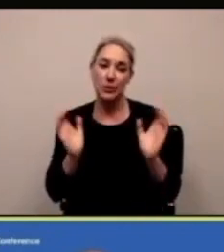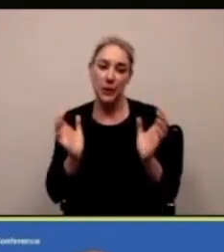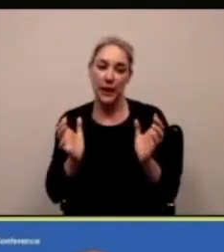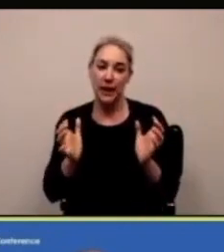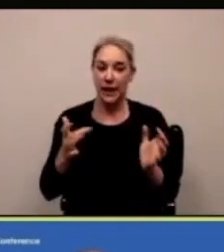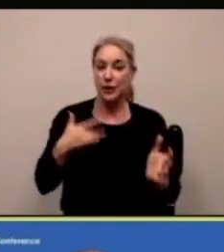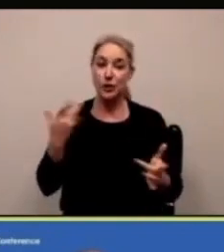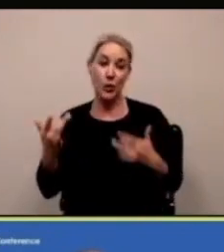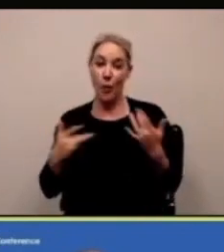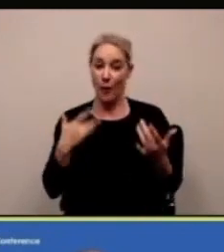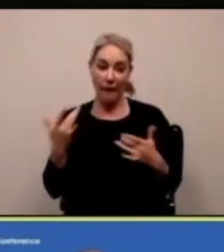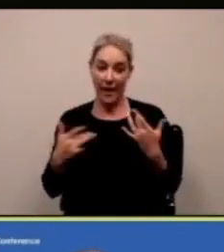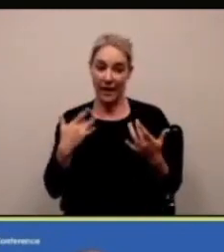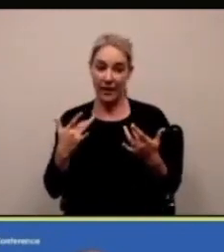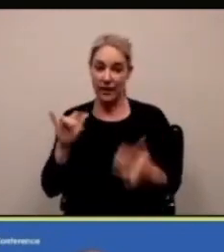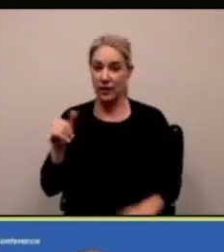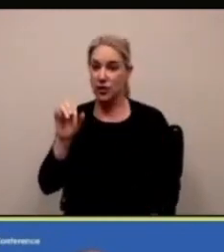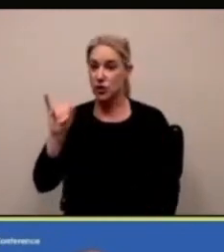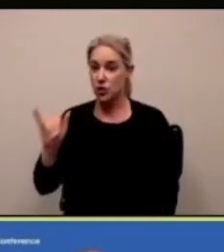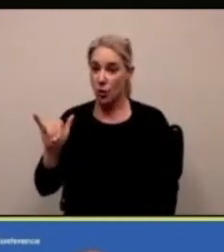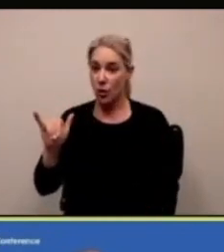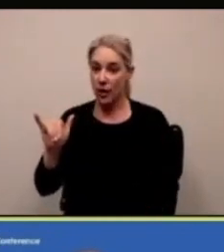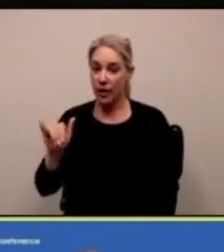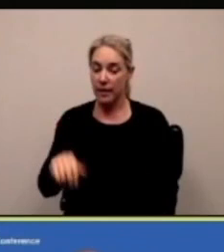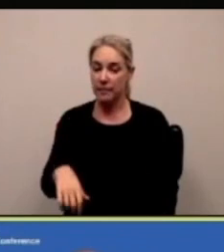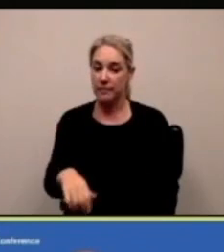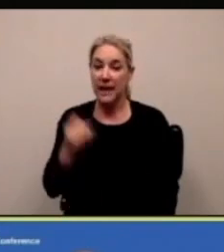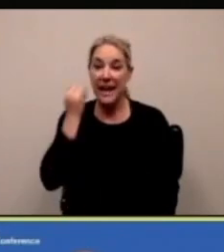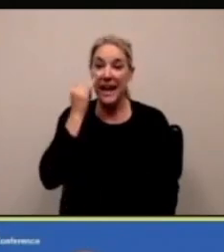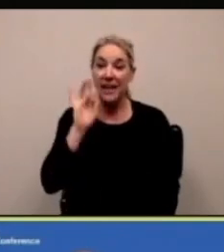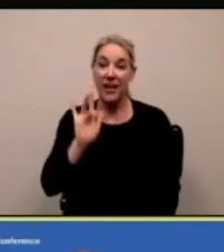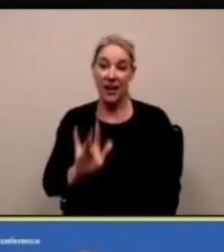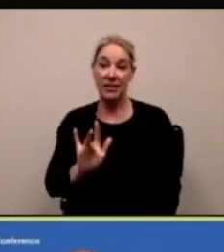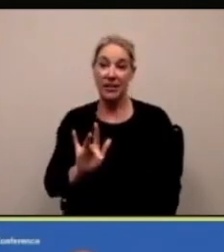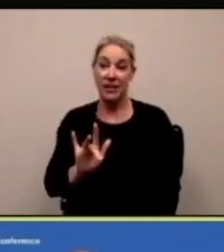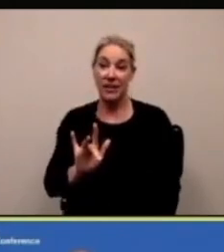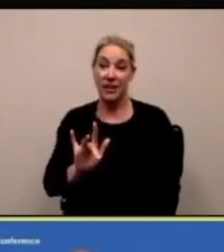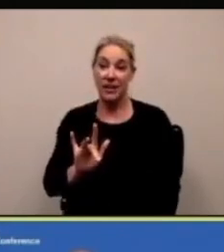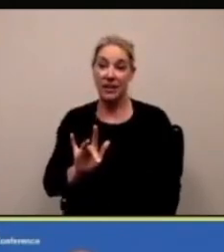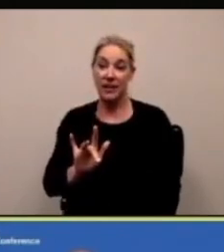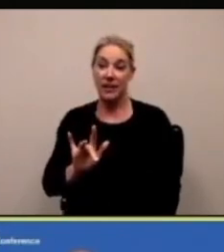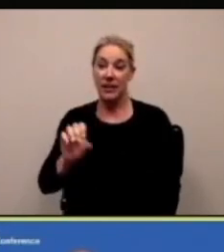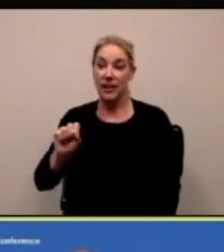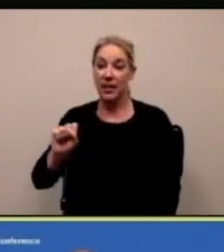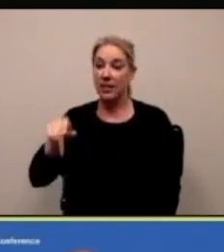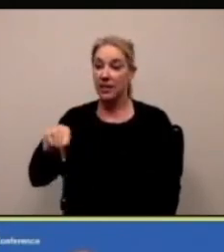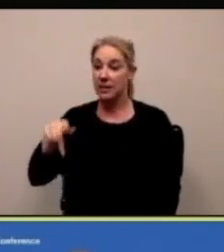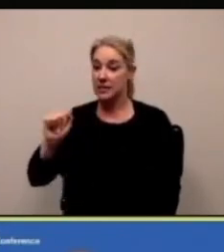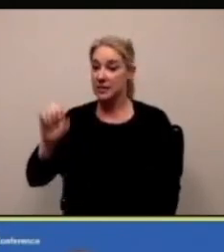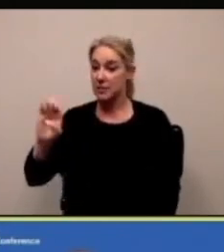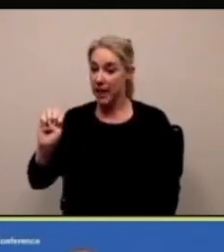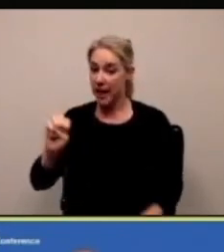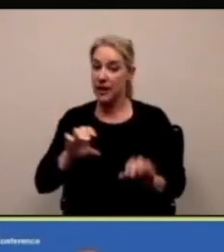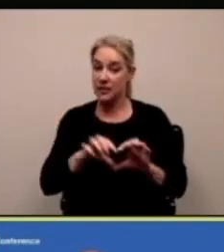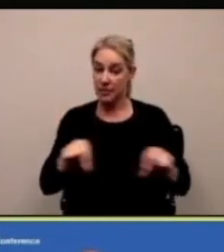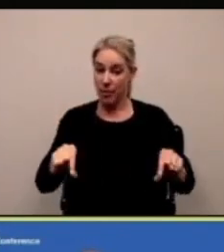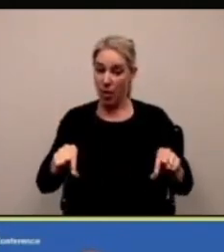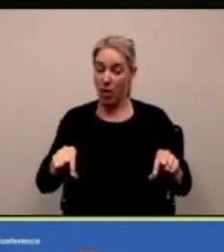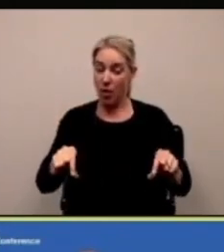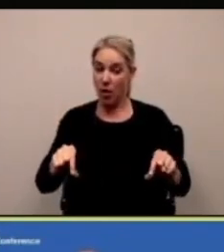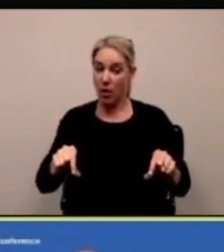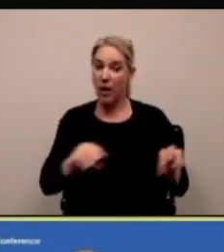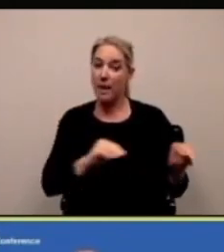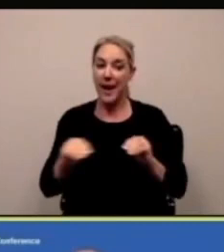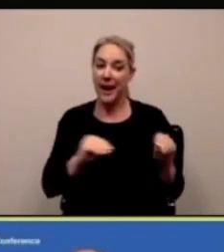Just gonna open this up. And then if I press the space bar, now I'm just animating the sprites themselves. So